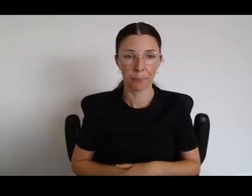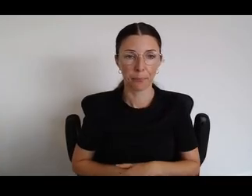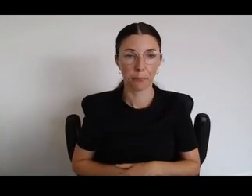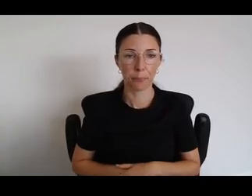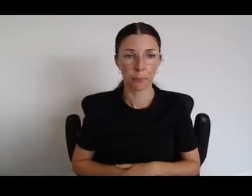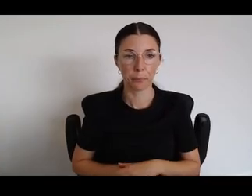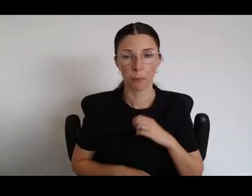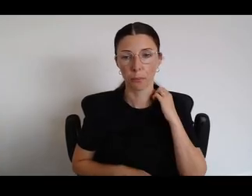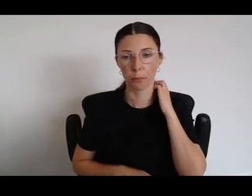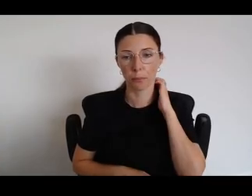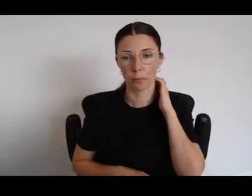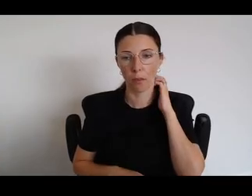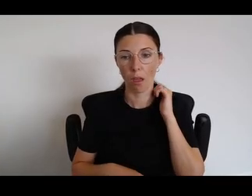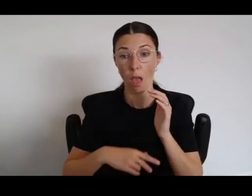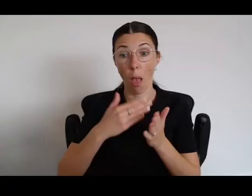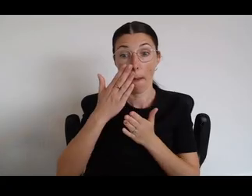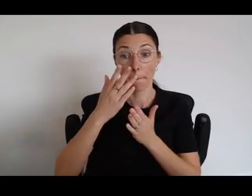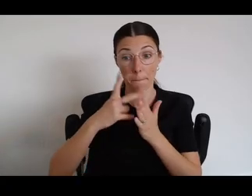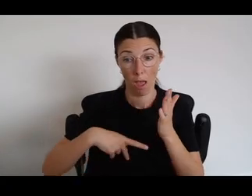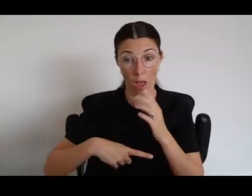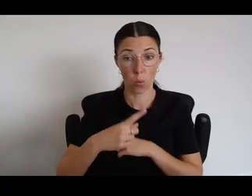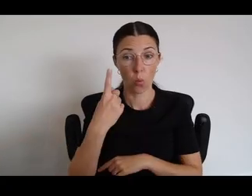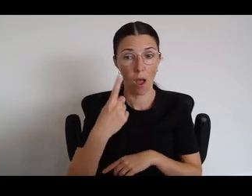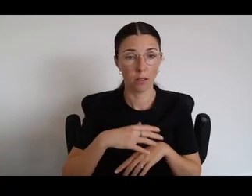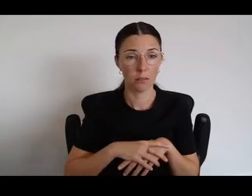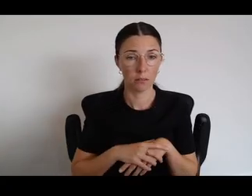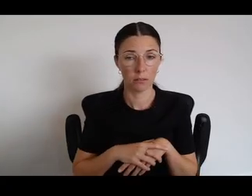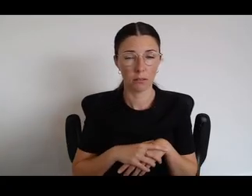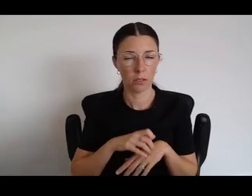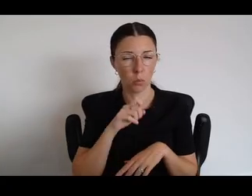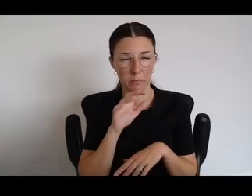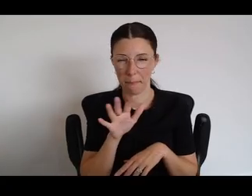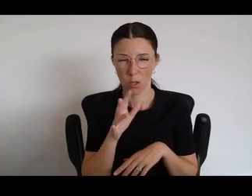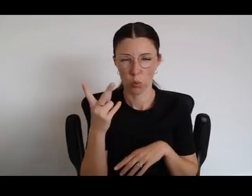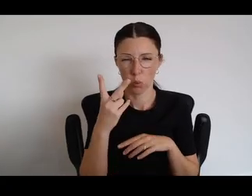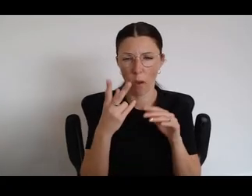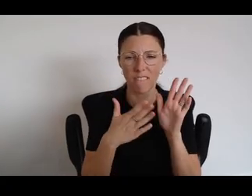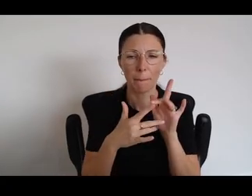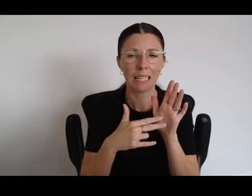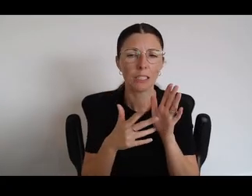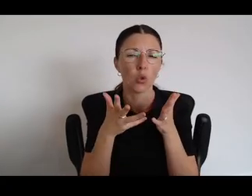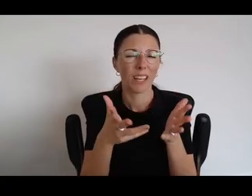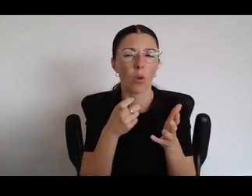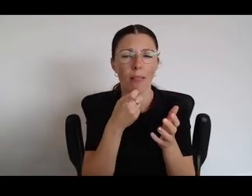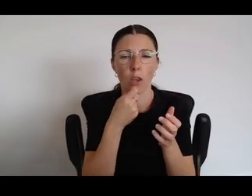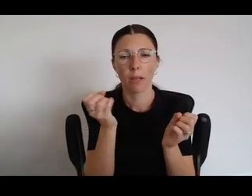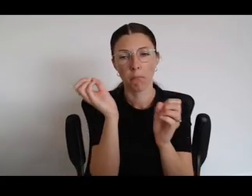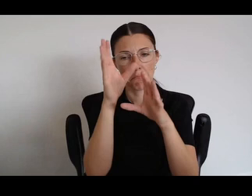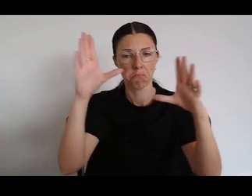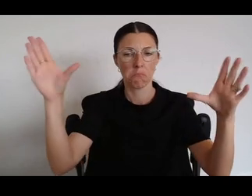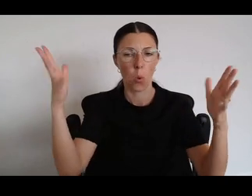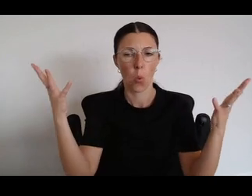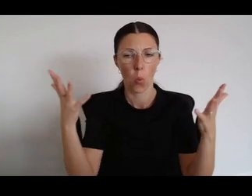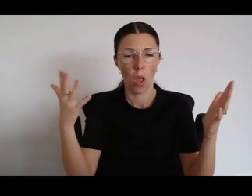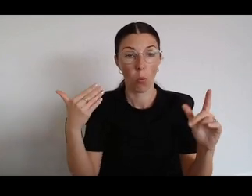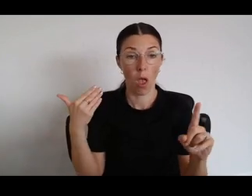this part 1. So this, I'll take about probably 12 minutes or so, just to give you a kind of a big picture of where we are right